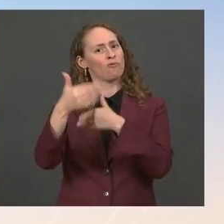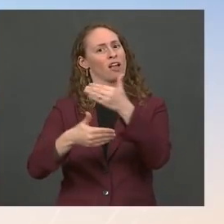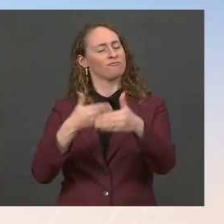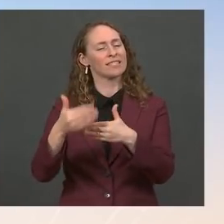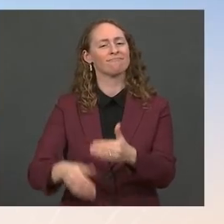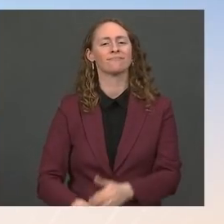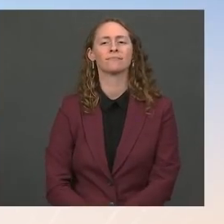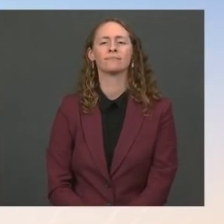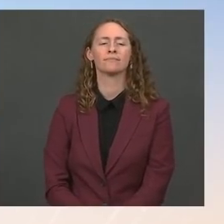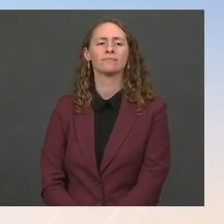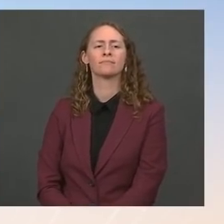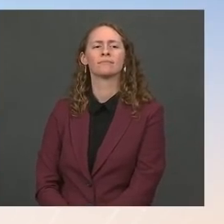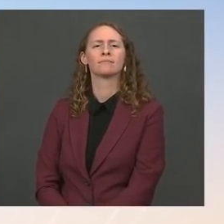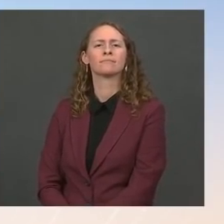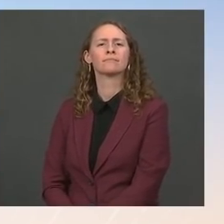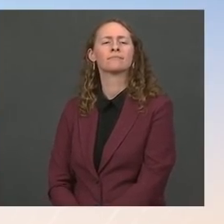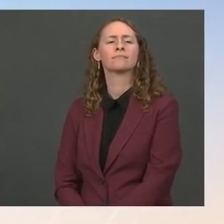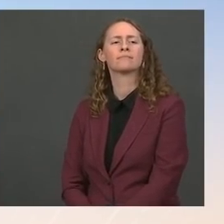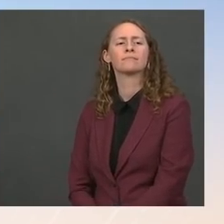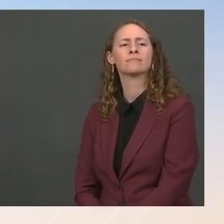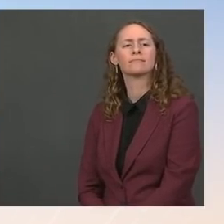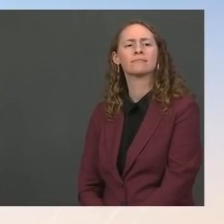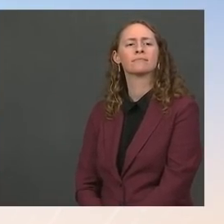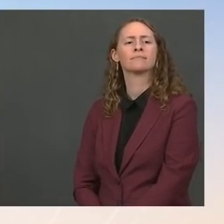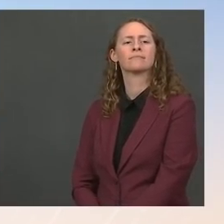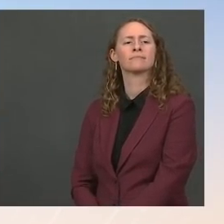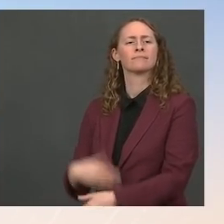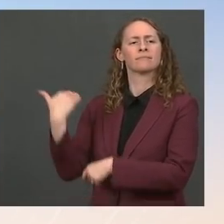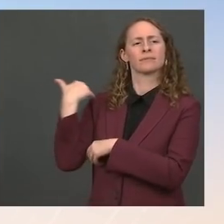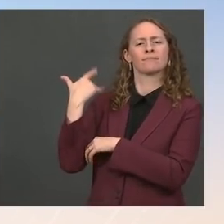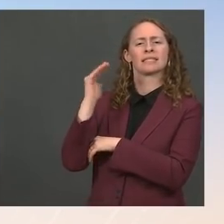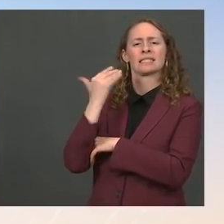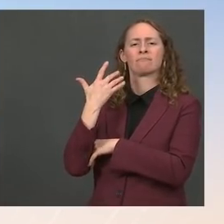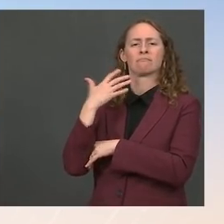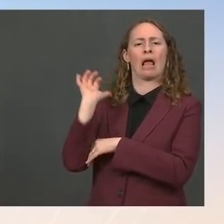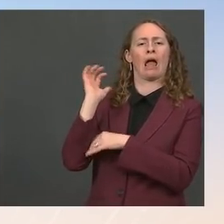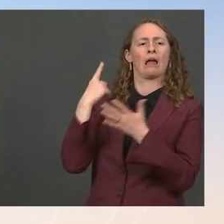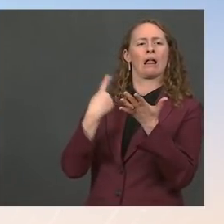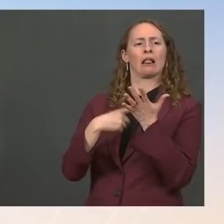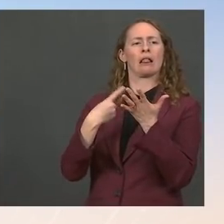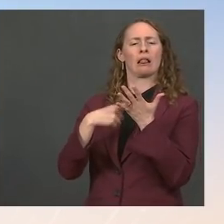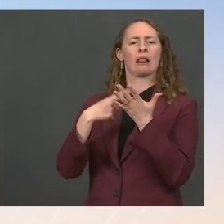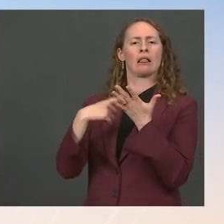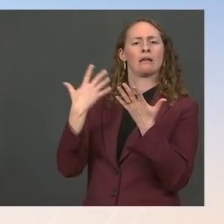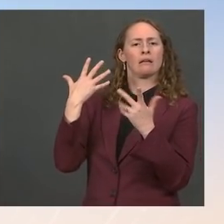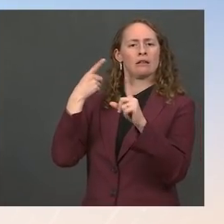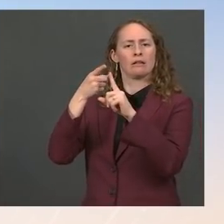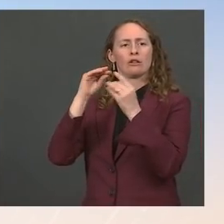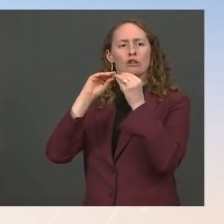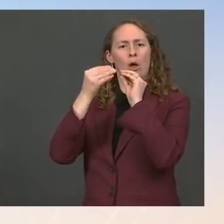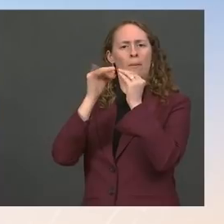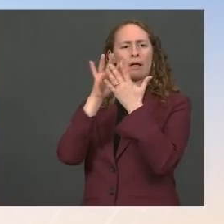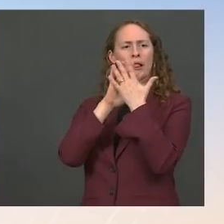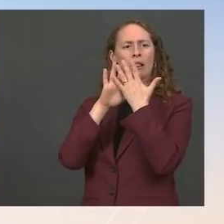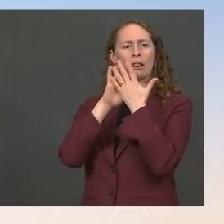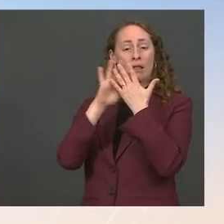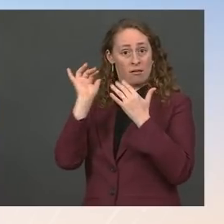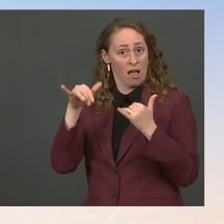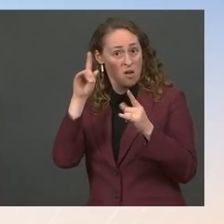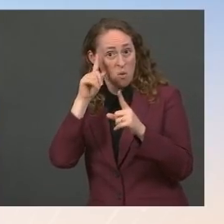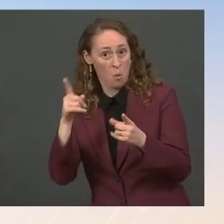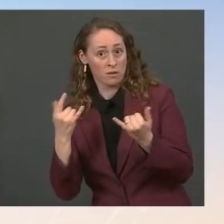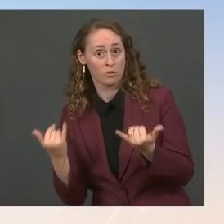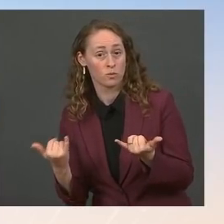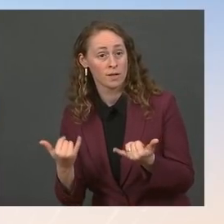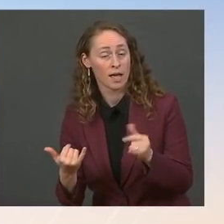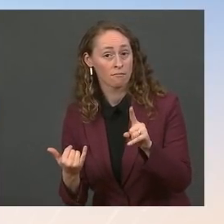earlier, or seemed reluctant to talk about, to say that the top line figure, coming to a top line figure, was the goal for today. Is there any